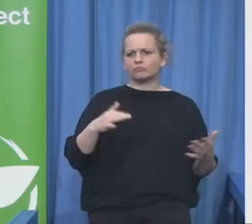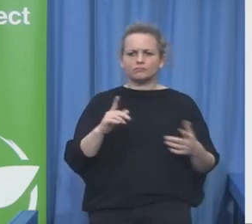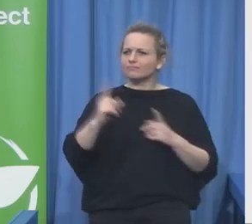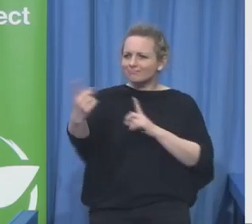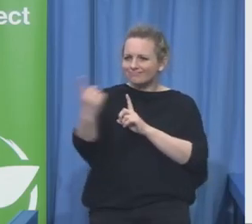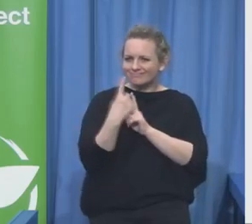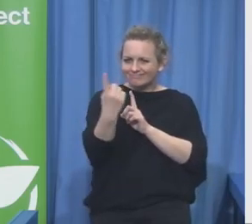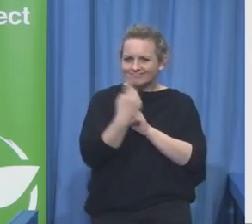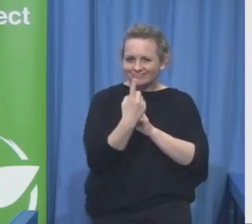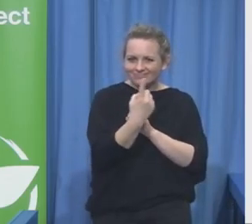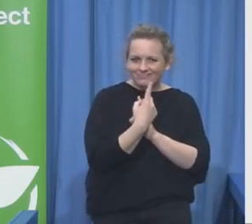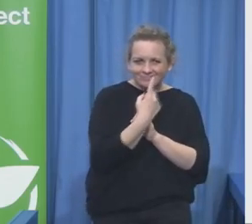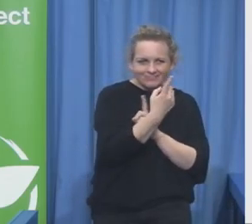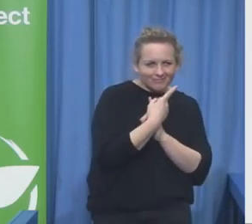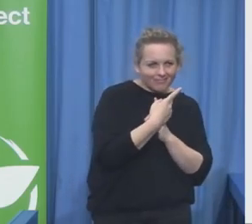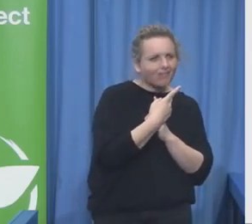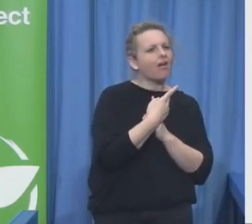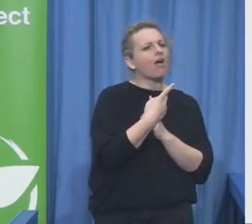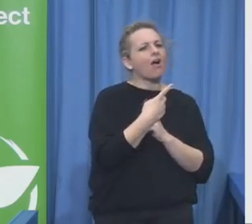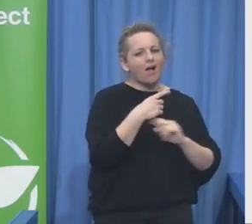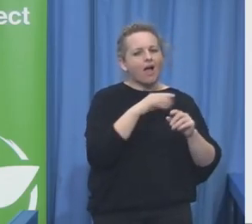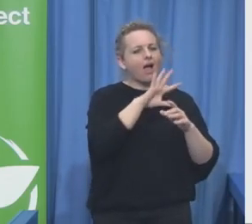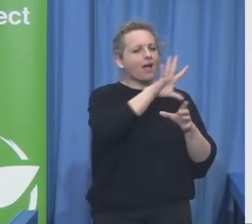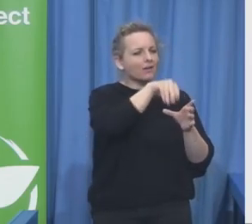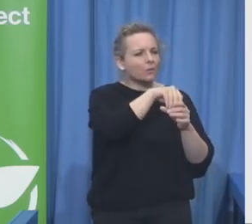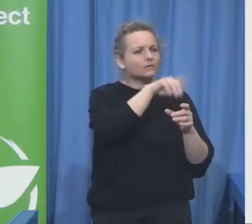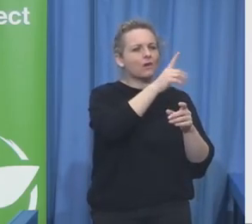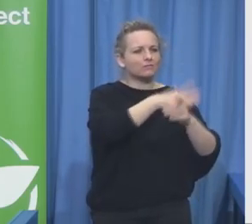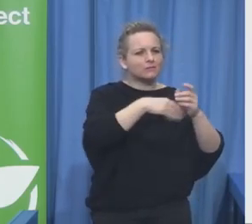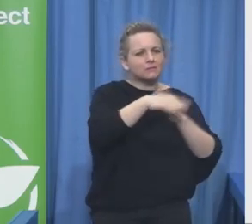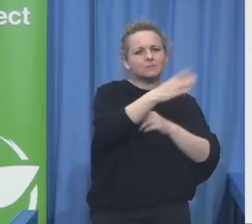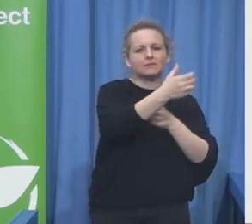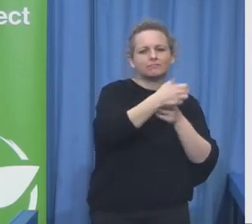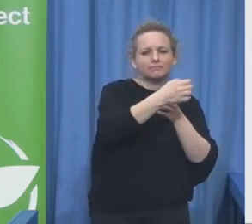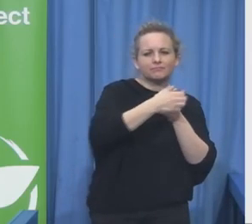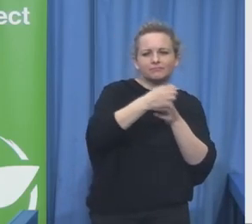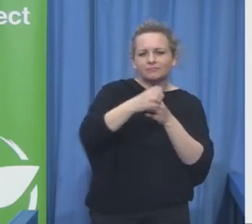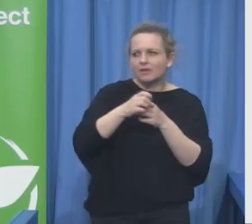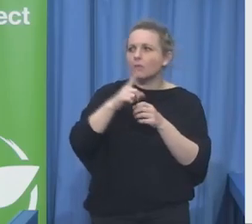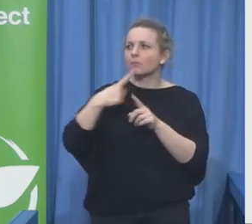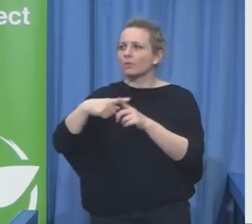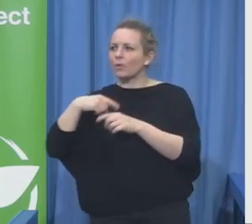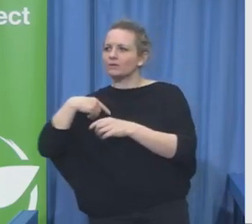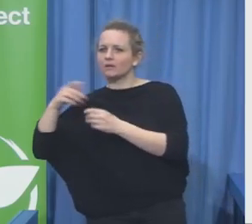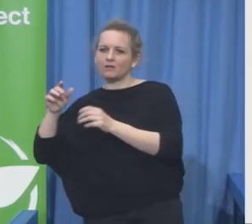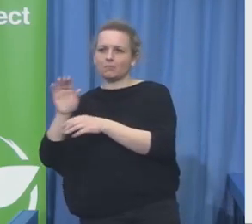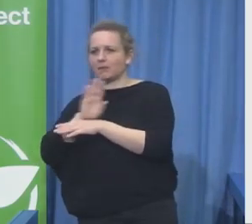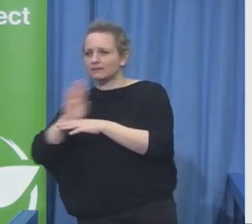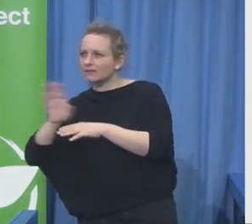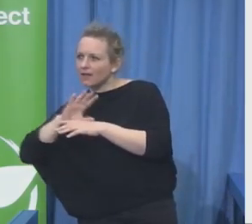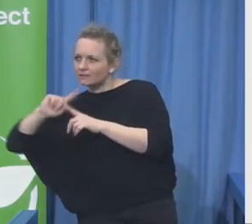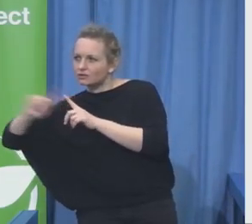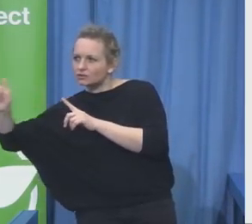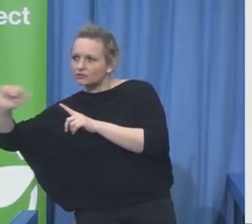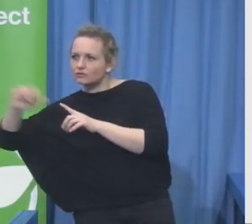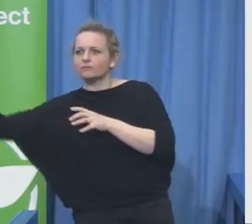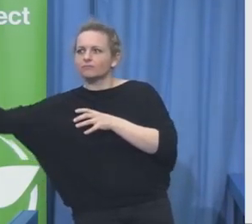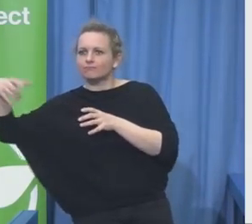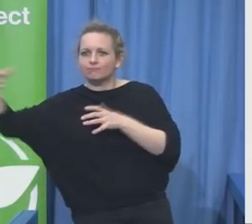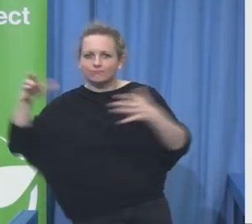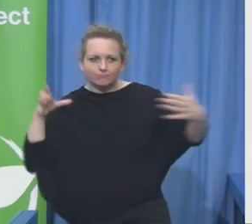of roll out across the world, and that's something that we're working very hard at the moment. You cannot talk about